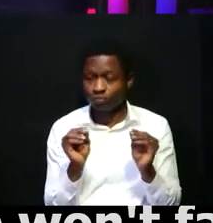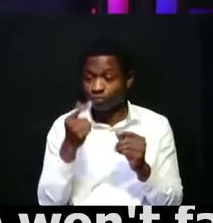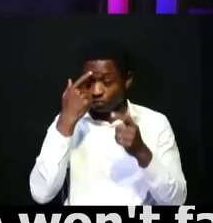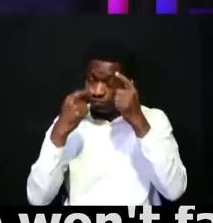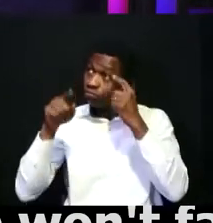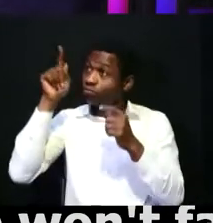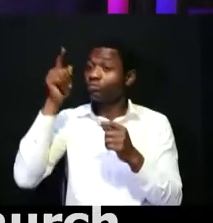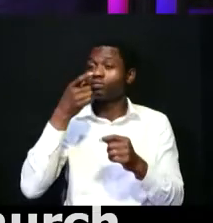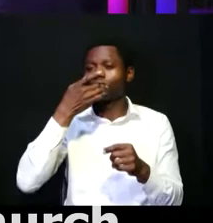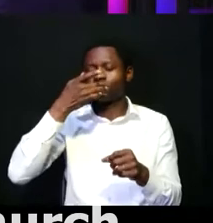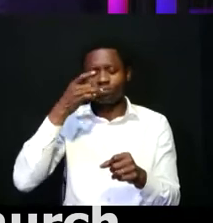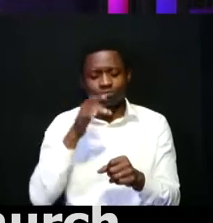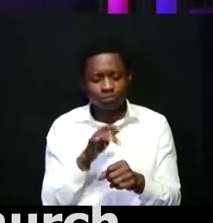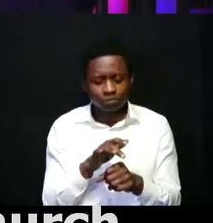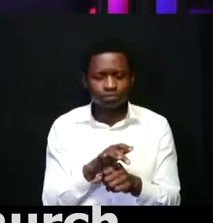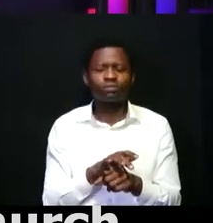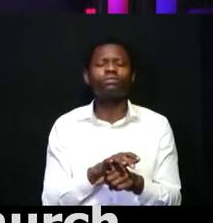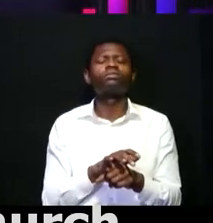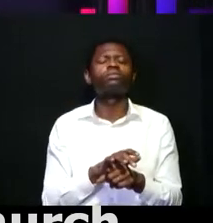fail. He has